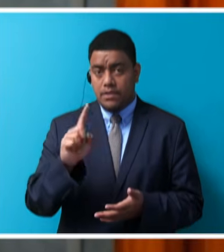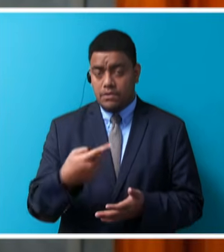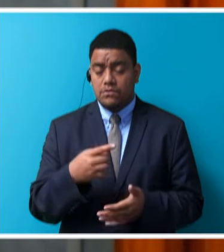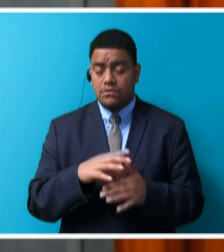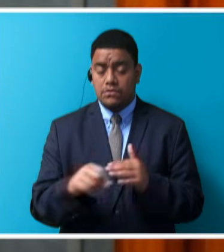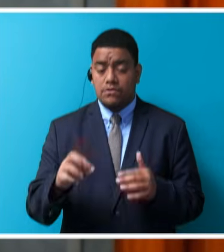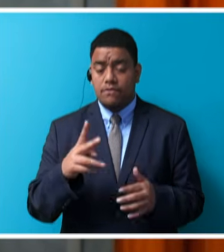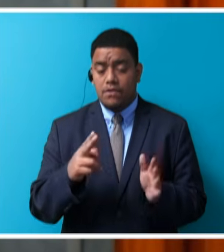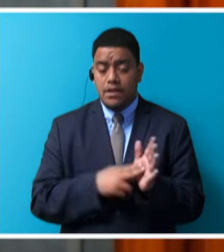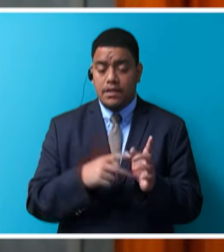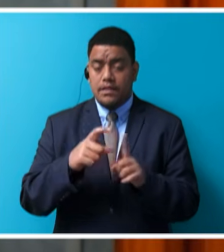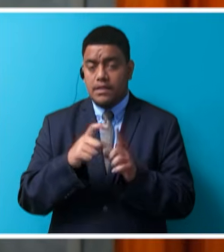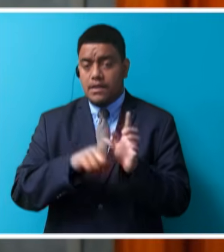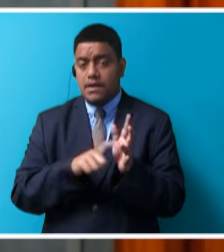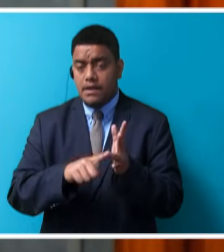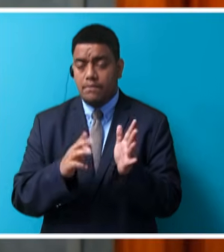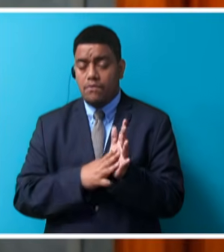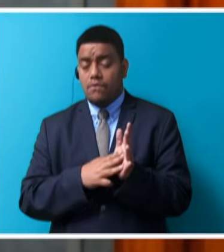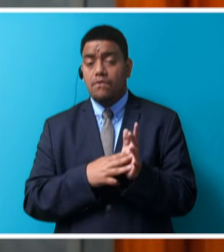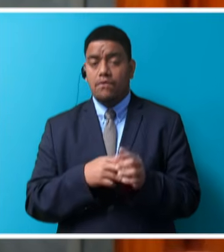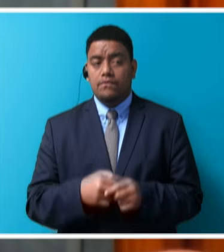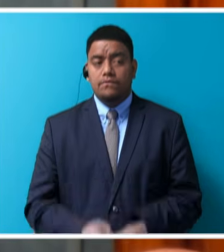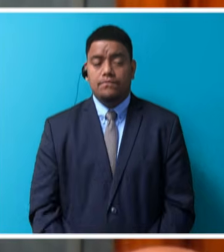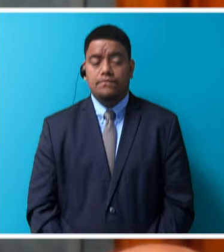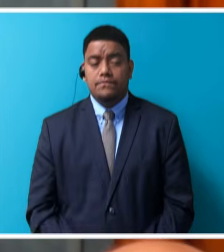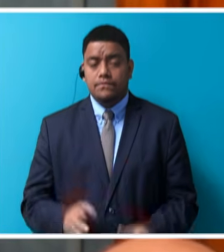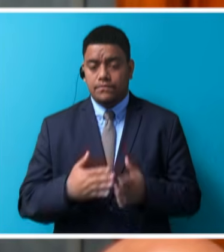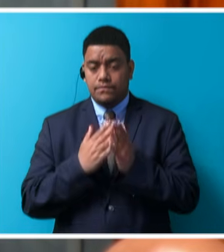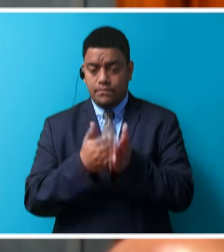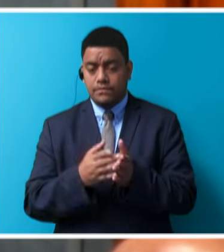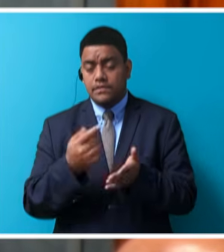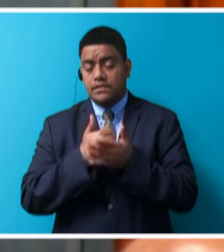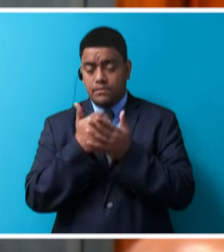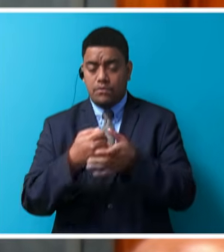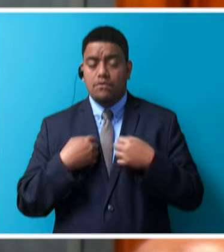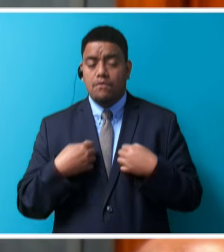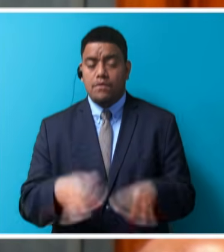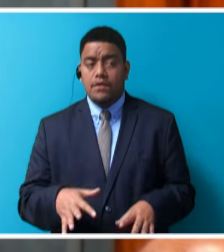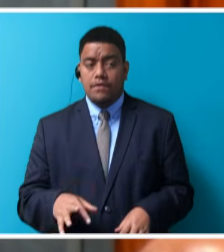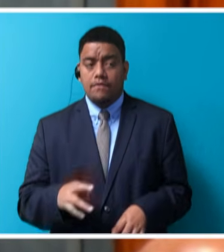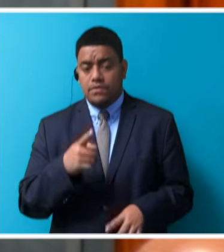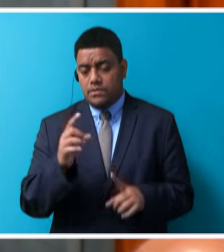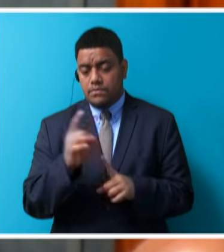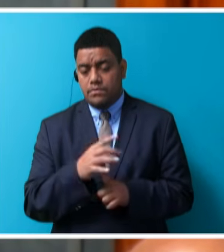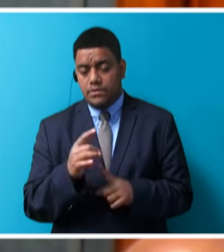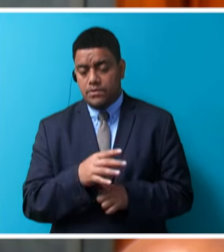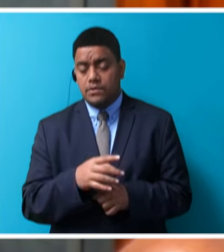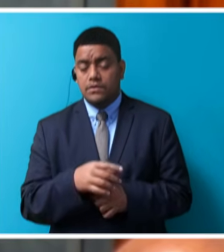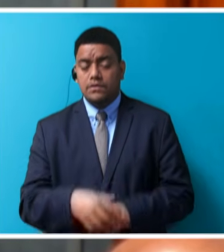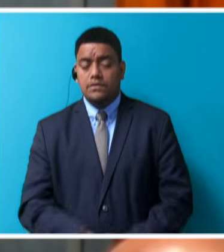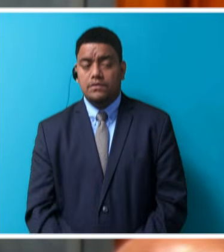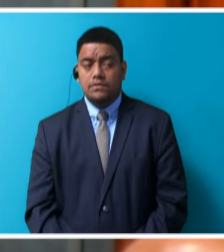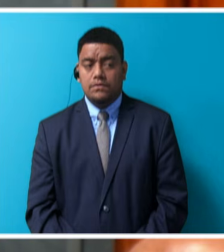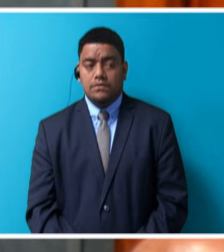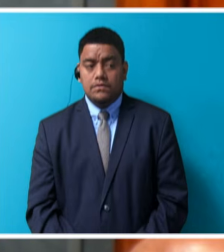for NDRMO operational mobility vessel will support completion of this important capability.